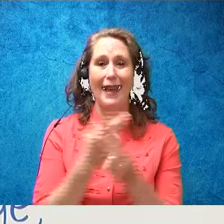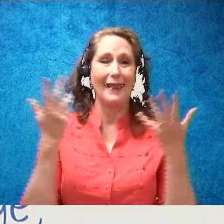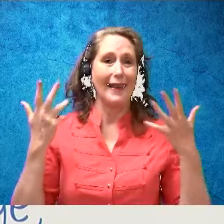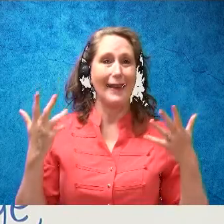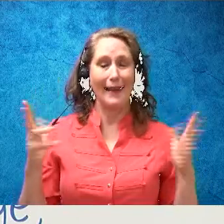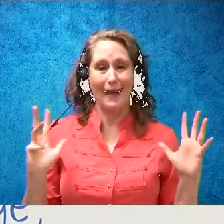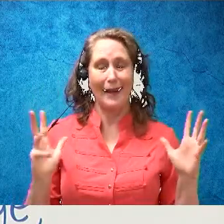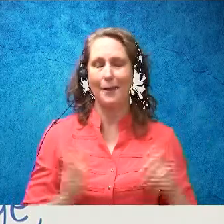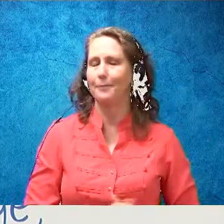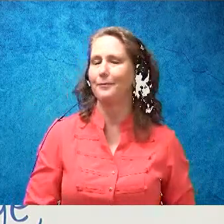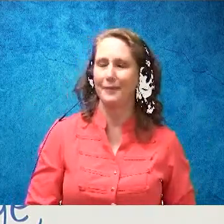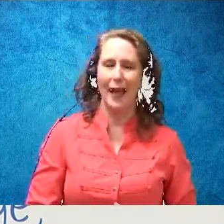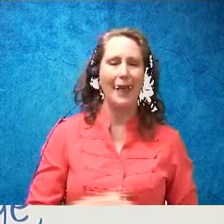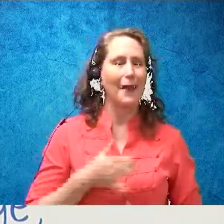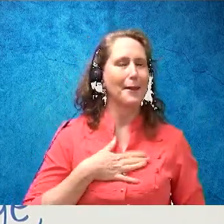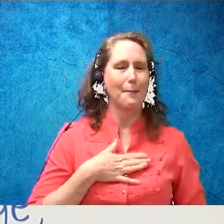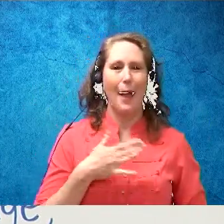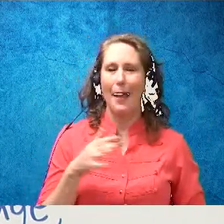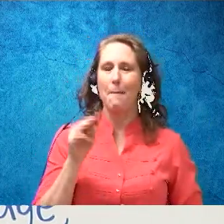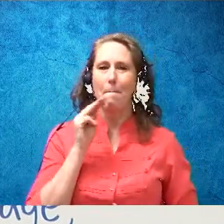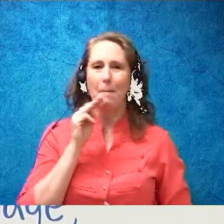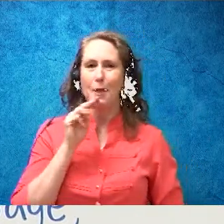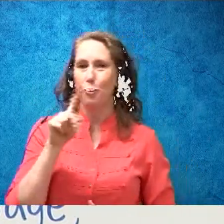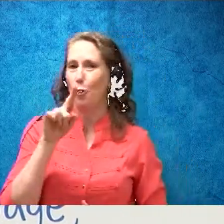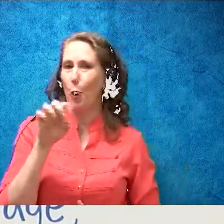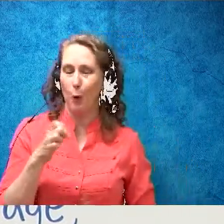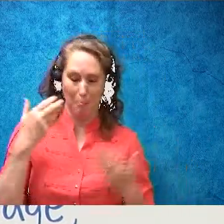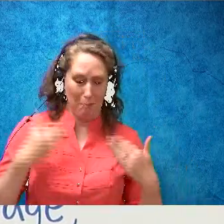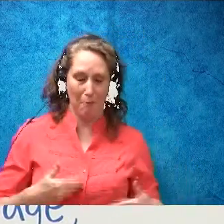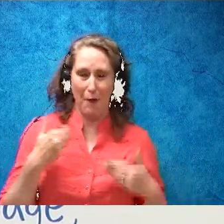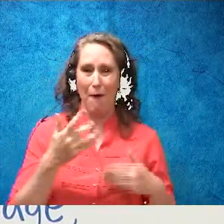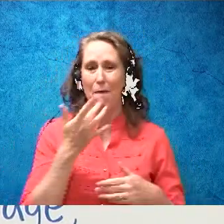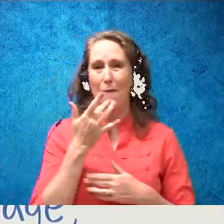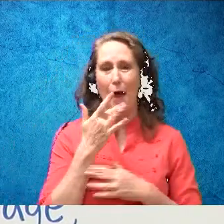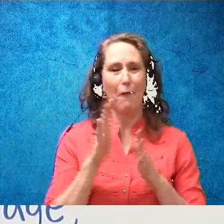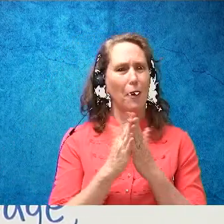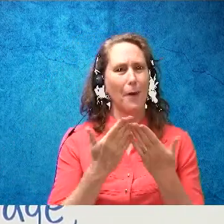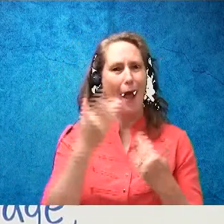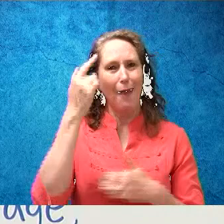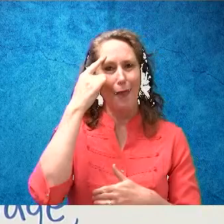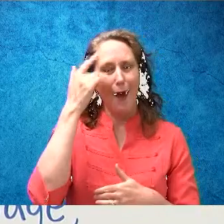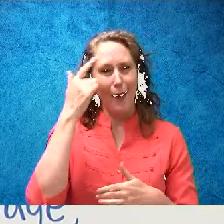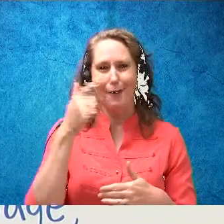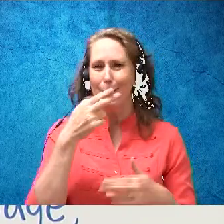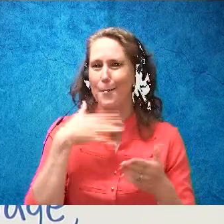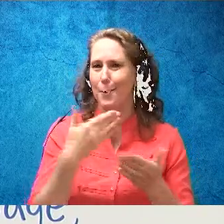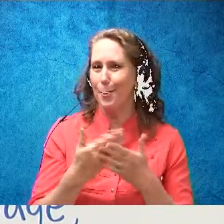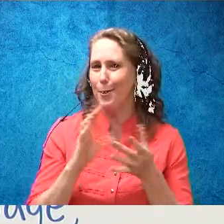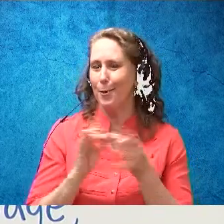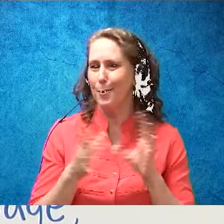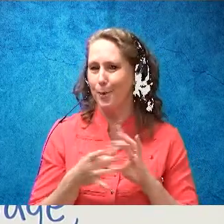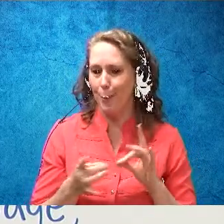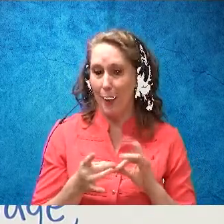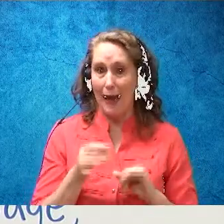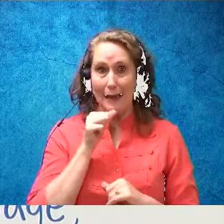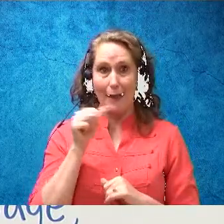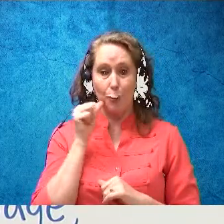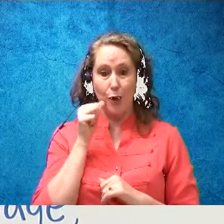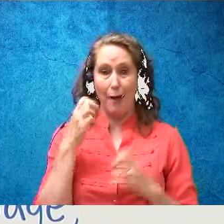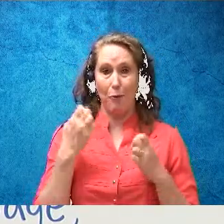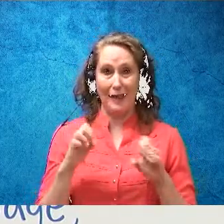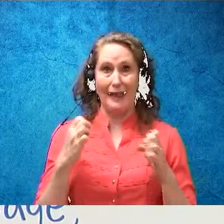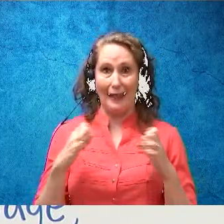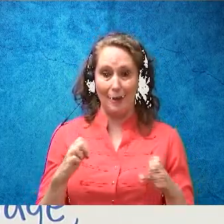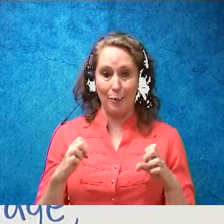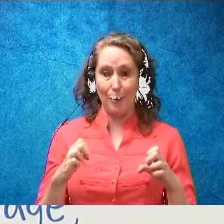right, that is one of Miss Nolan's favorite books, and I thought it was going to be good because it was just Easter yesterday, and so it had to do with the bunny, so I thought that was